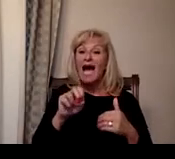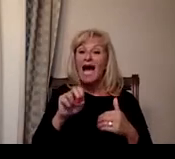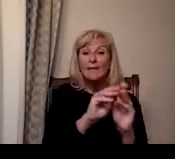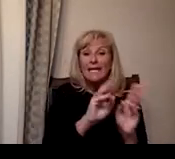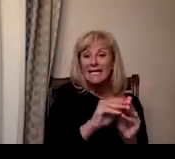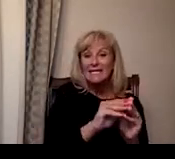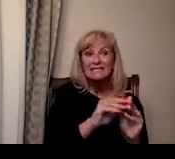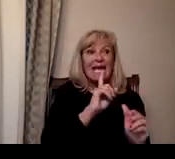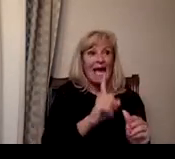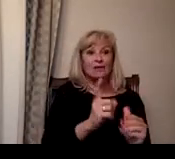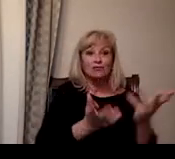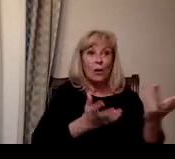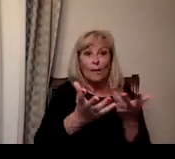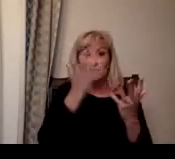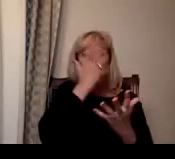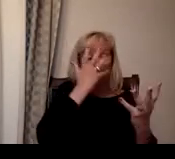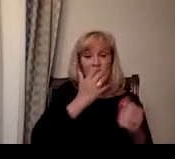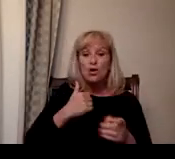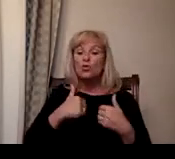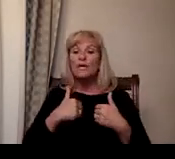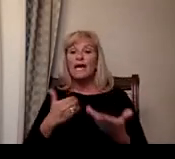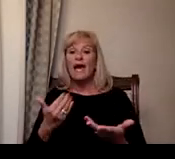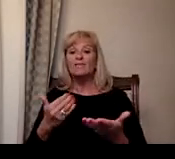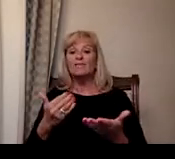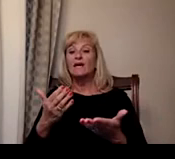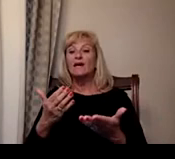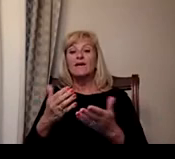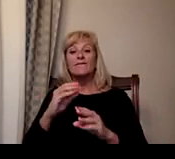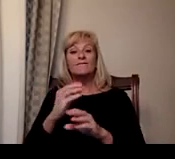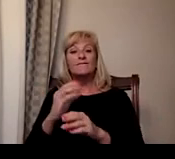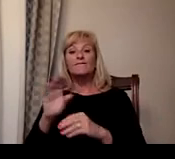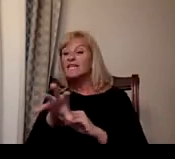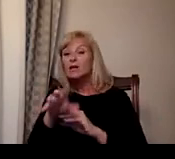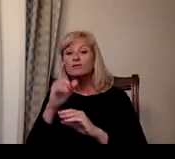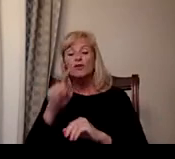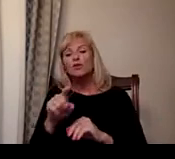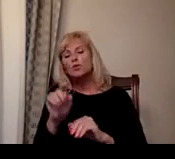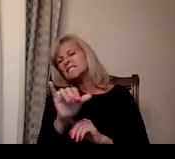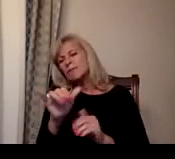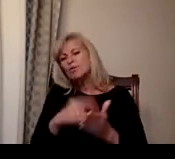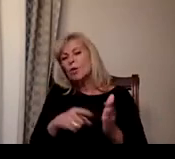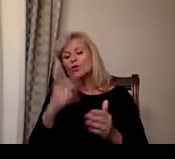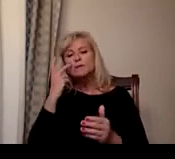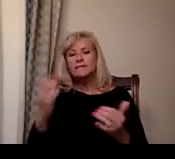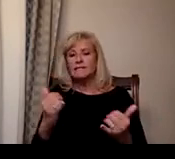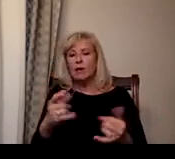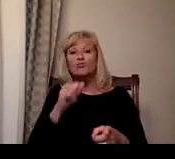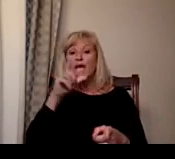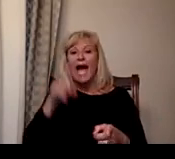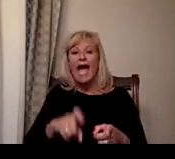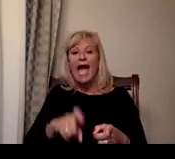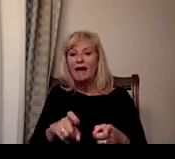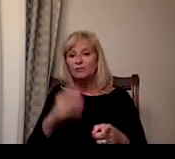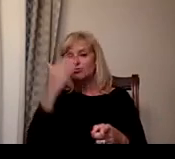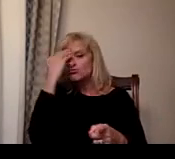meetings. We have on-demand videos for you to use, all that look very similar to what you're seeing. So you don't have to tell